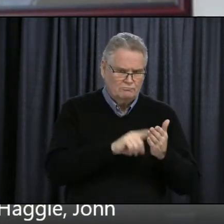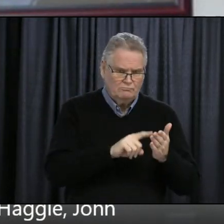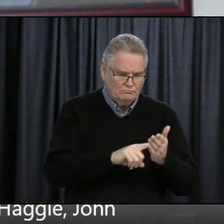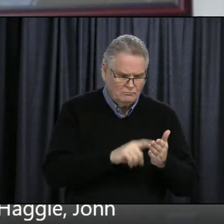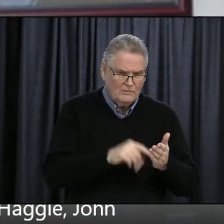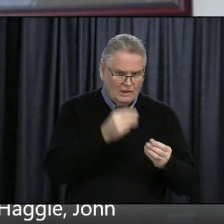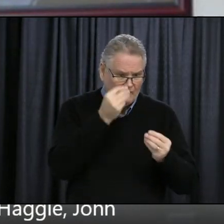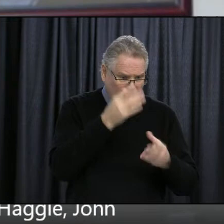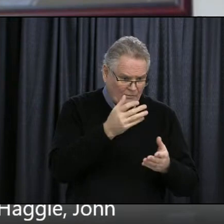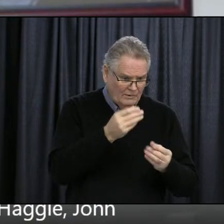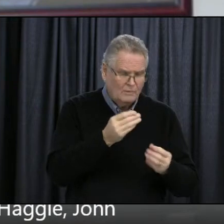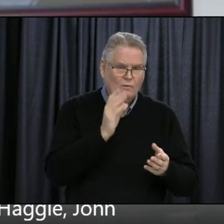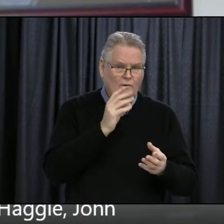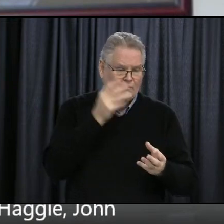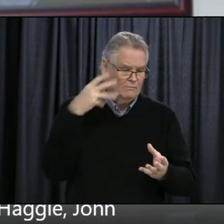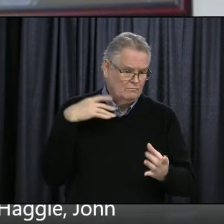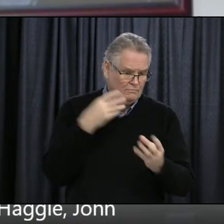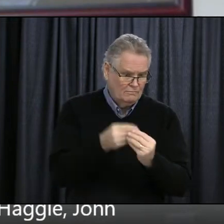percentage.